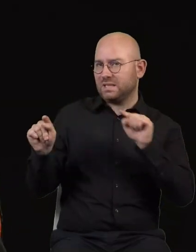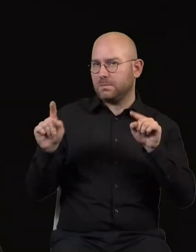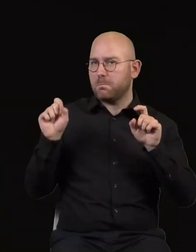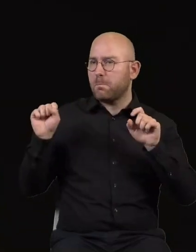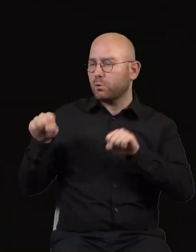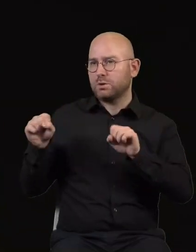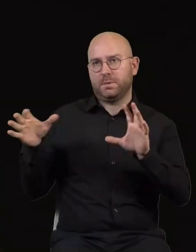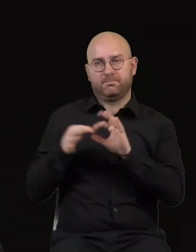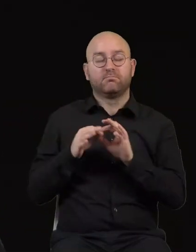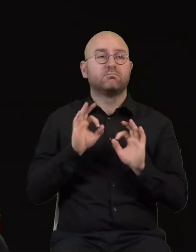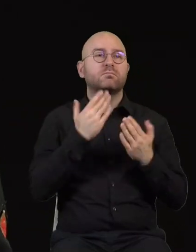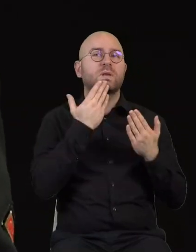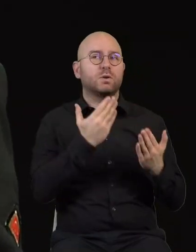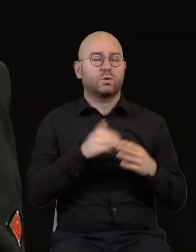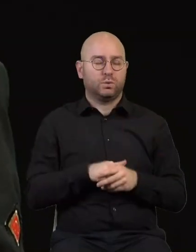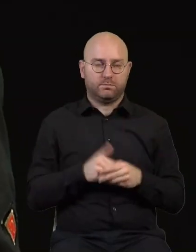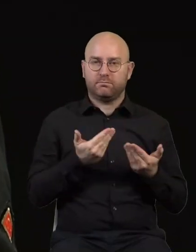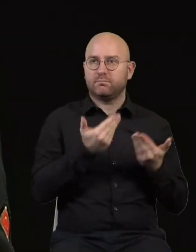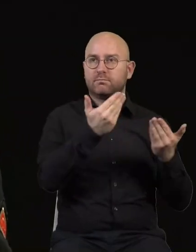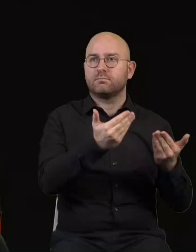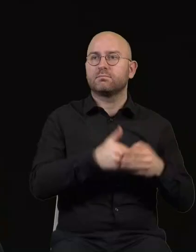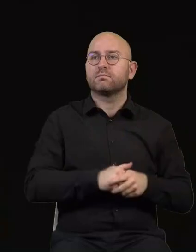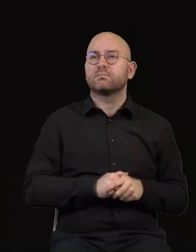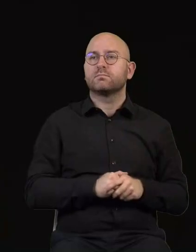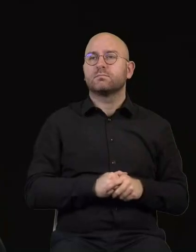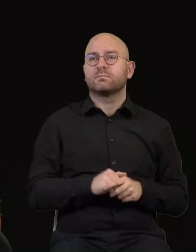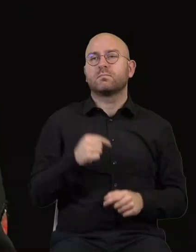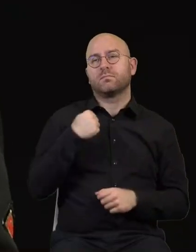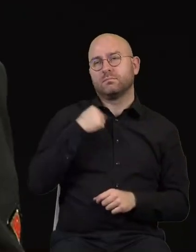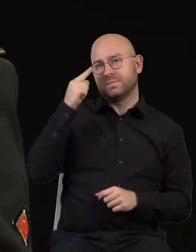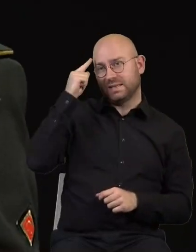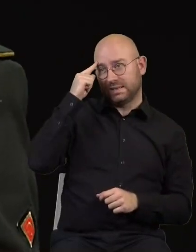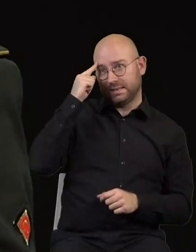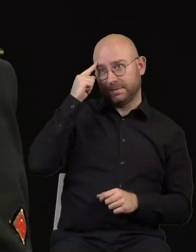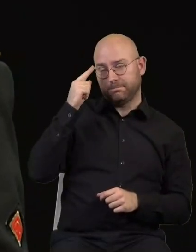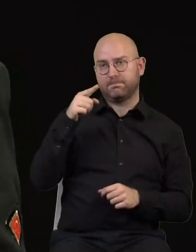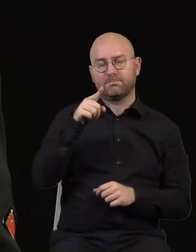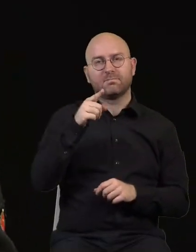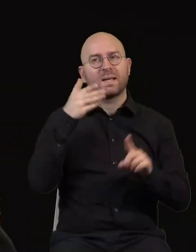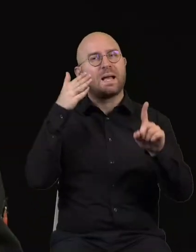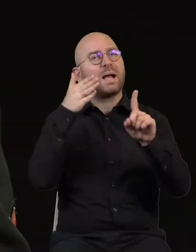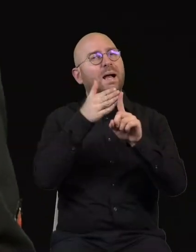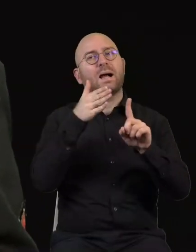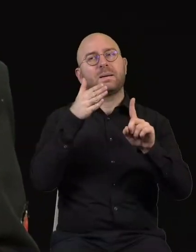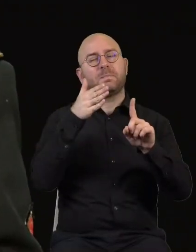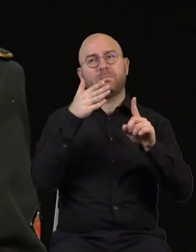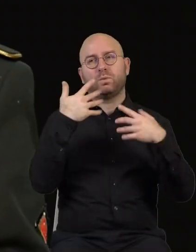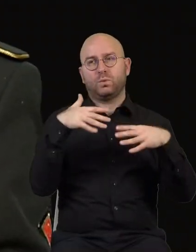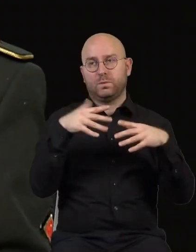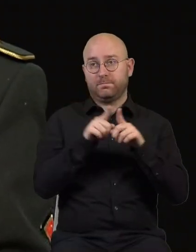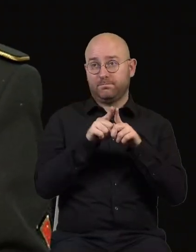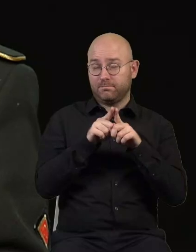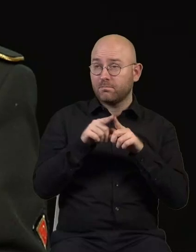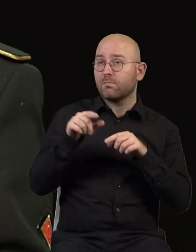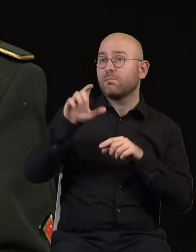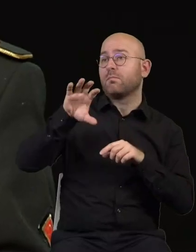Maybe main goal, work on trust building. Trust building between member states, within EU, with all the entities we